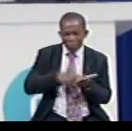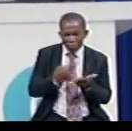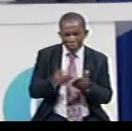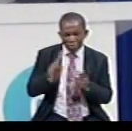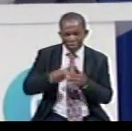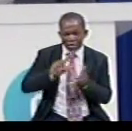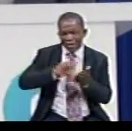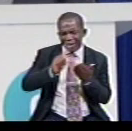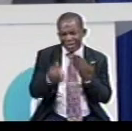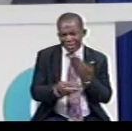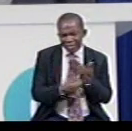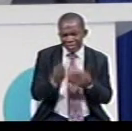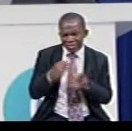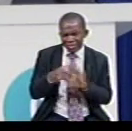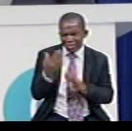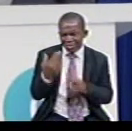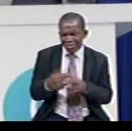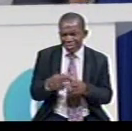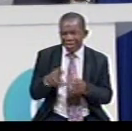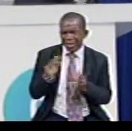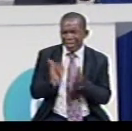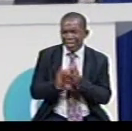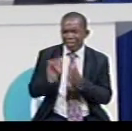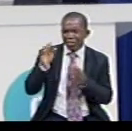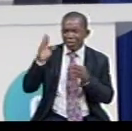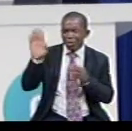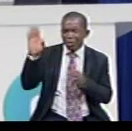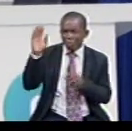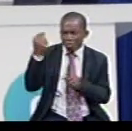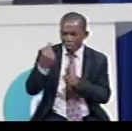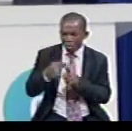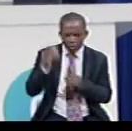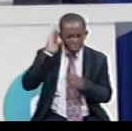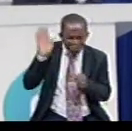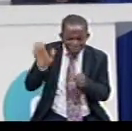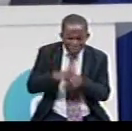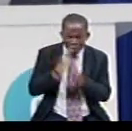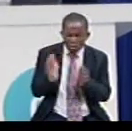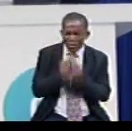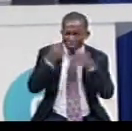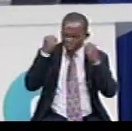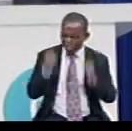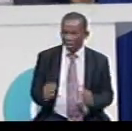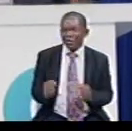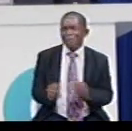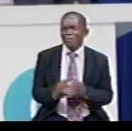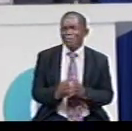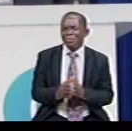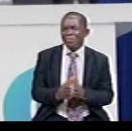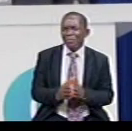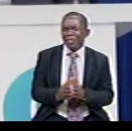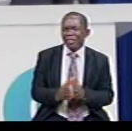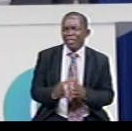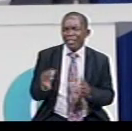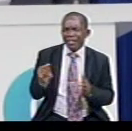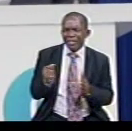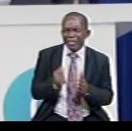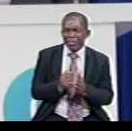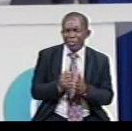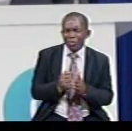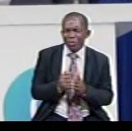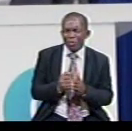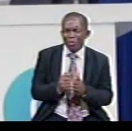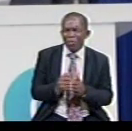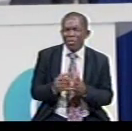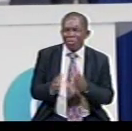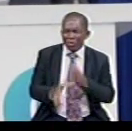The word will be soaked and saturated with your power. It will be backed and